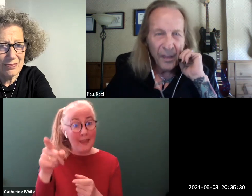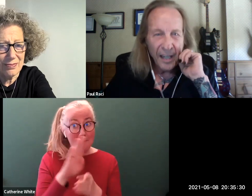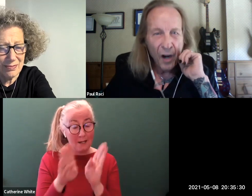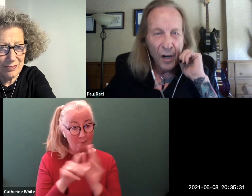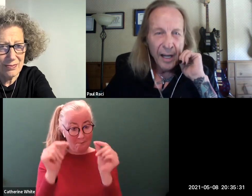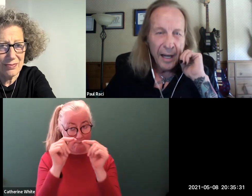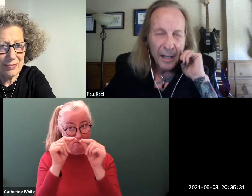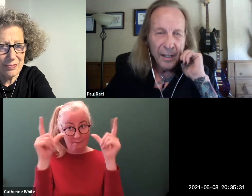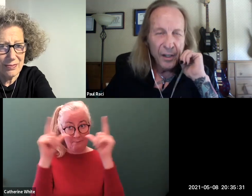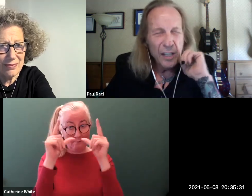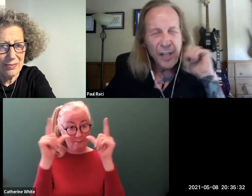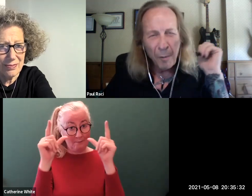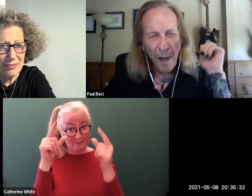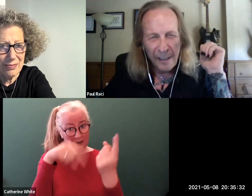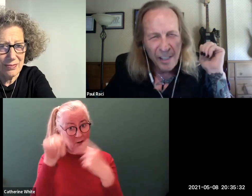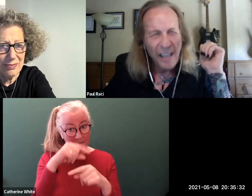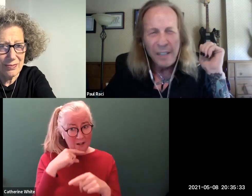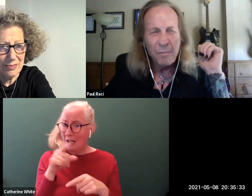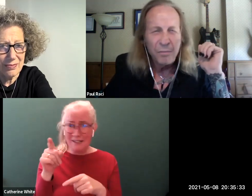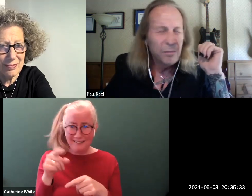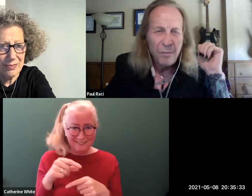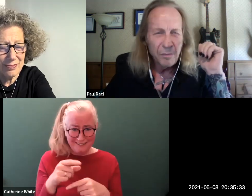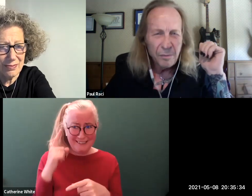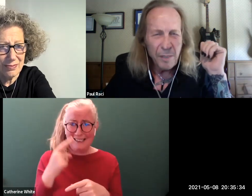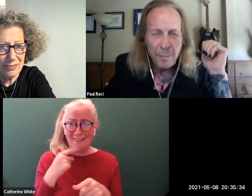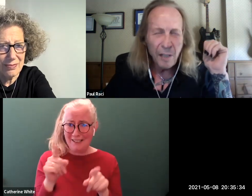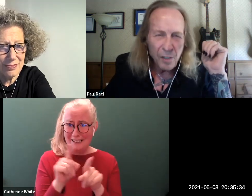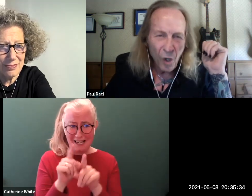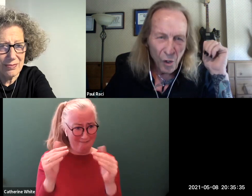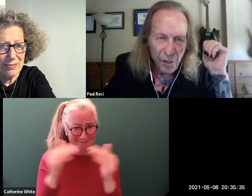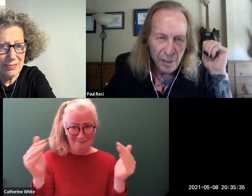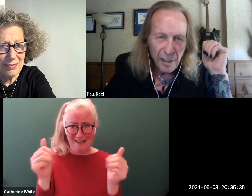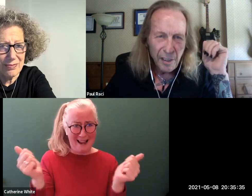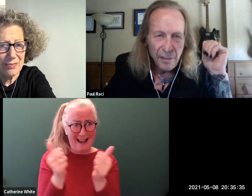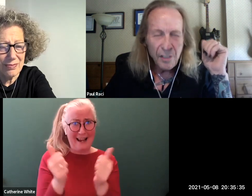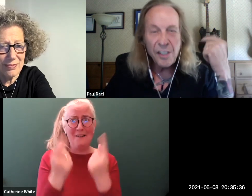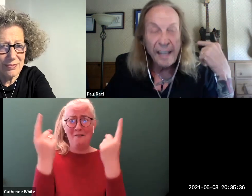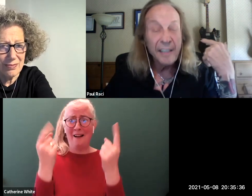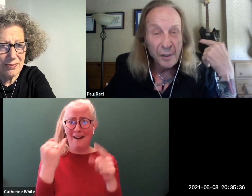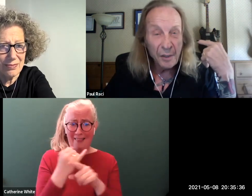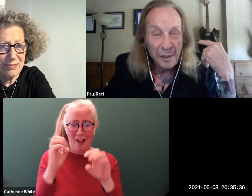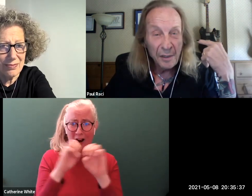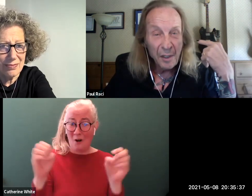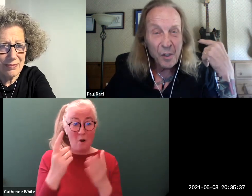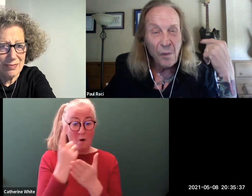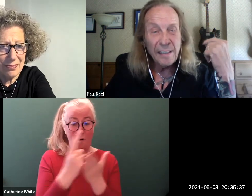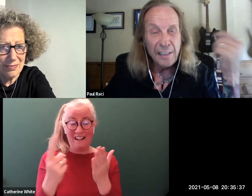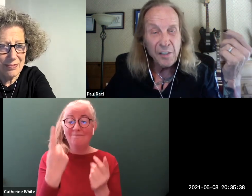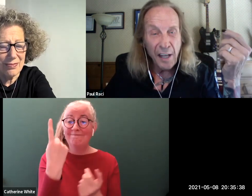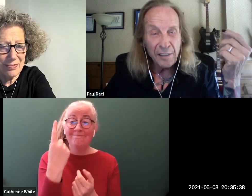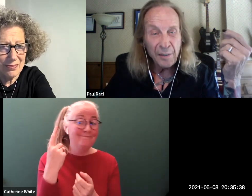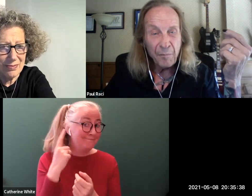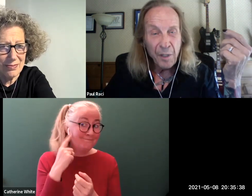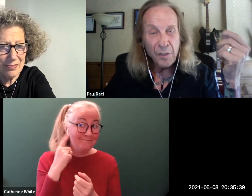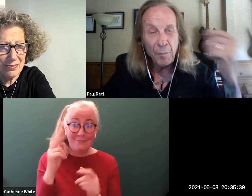That they're as able-bodied as any people on this earth. They just can't hear. So what they need is